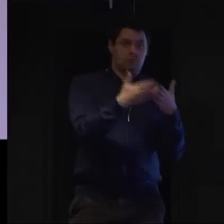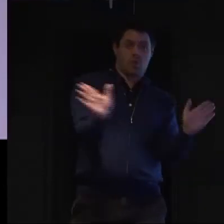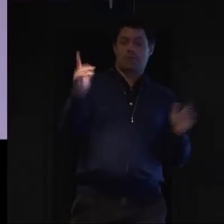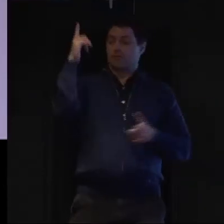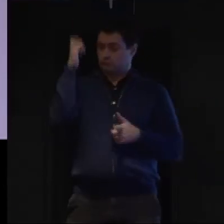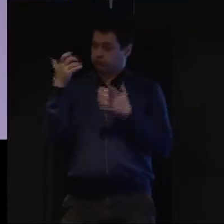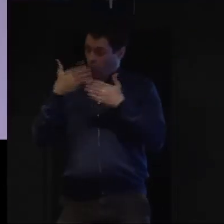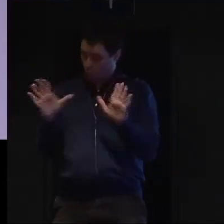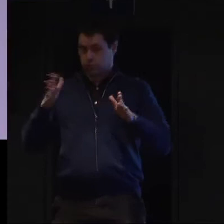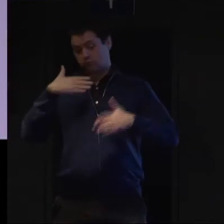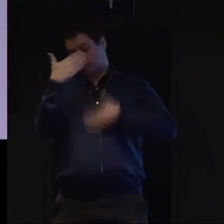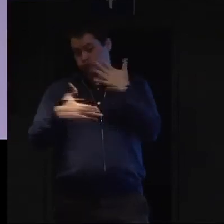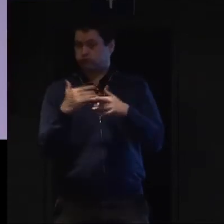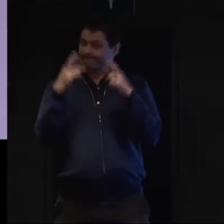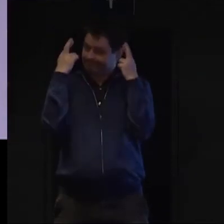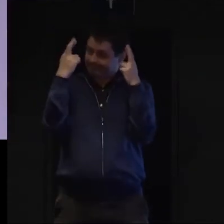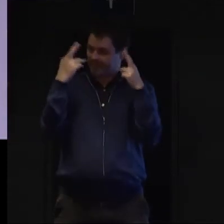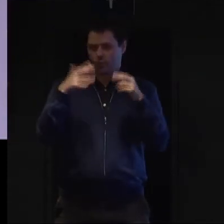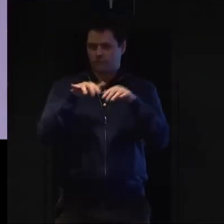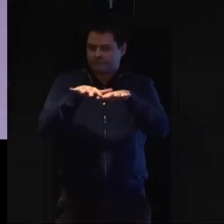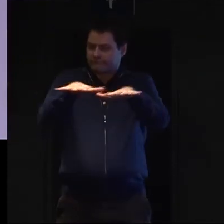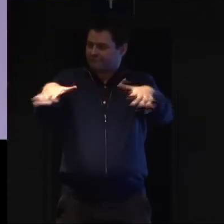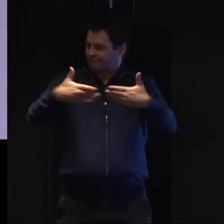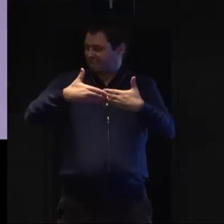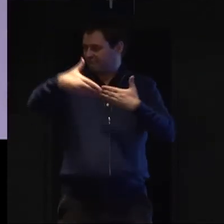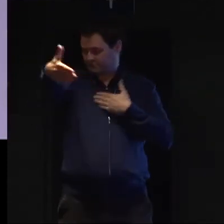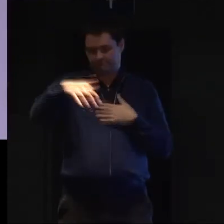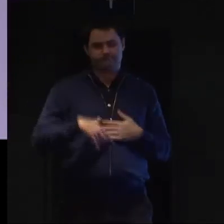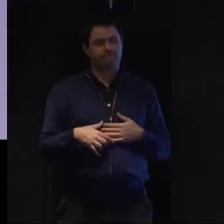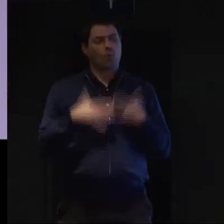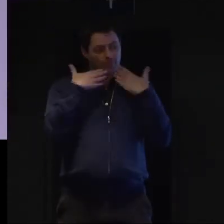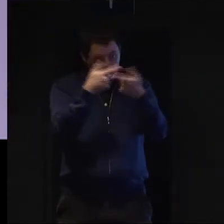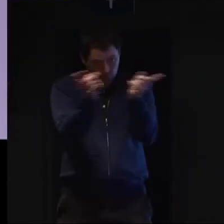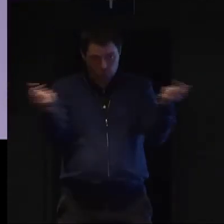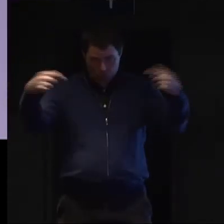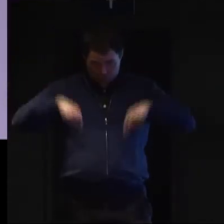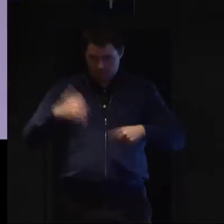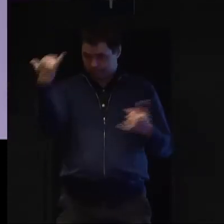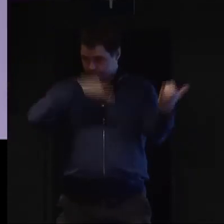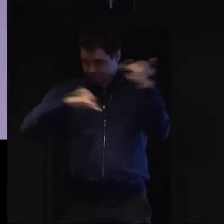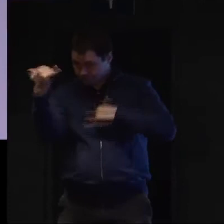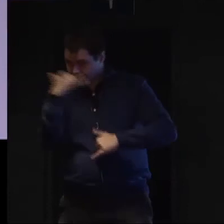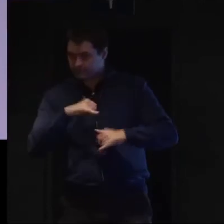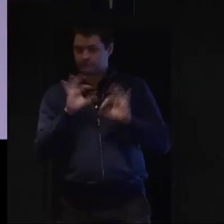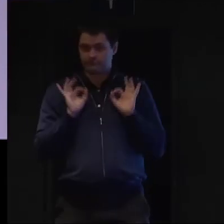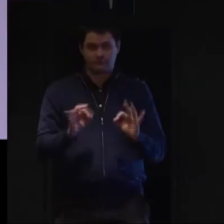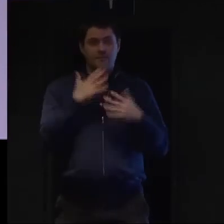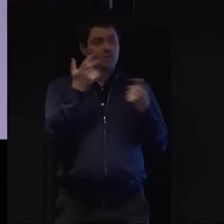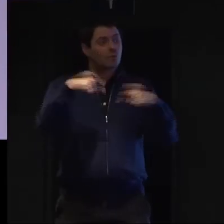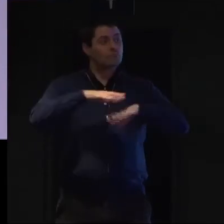So thank you all for making the great efforts to get here. Thanks to everybody who's